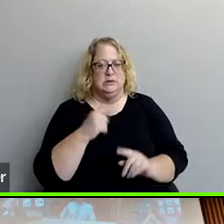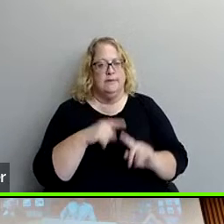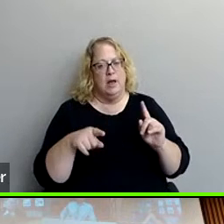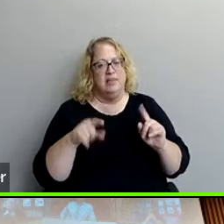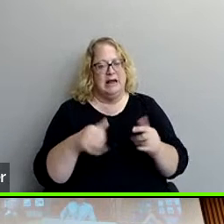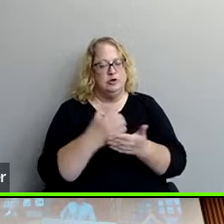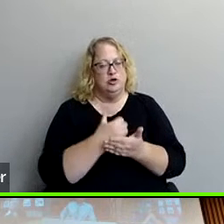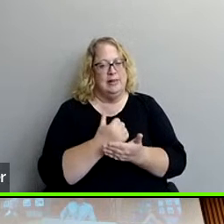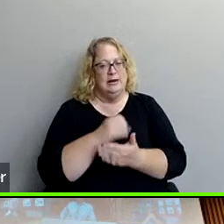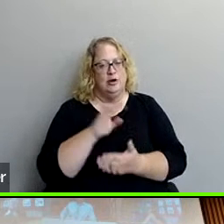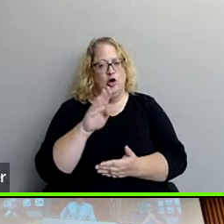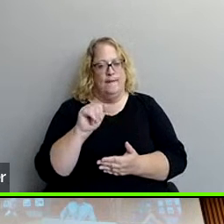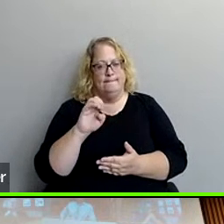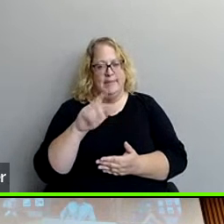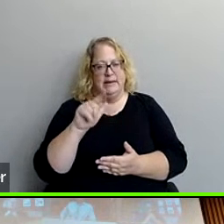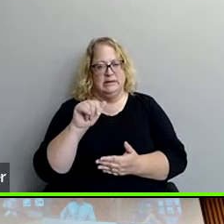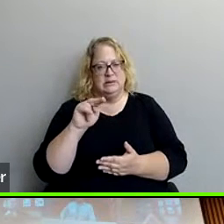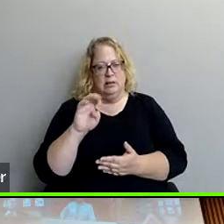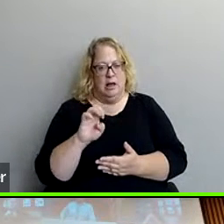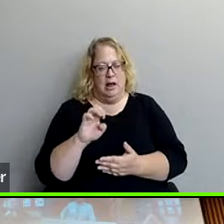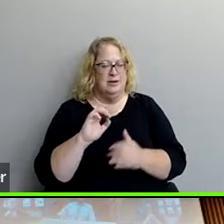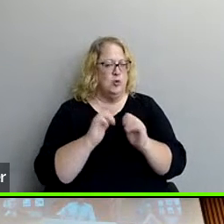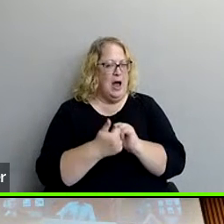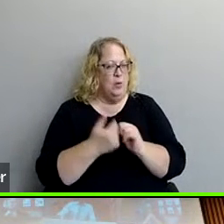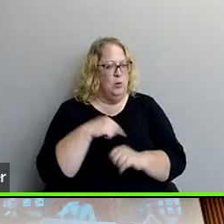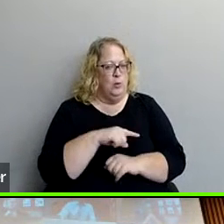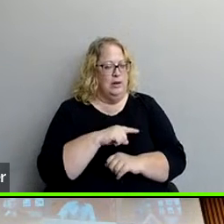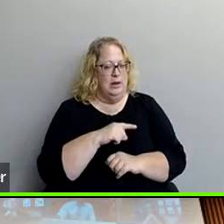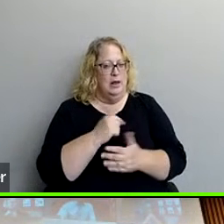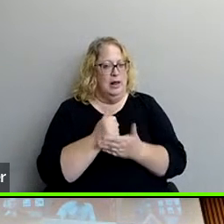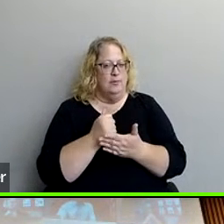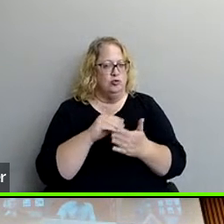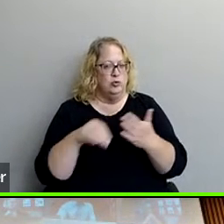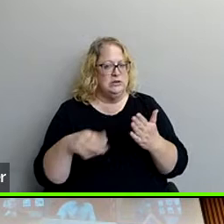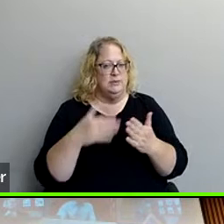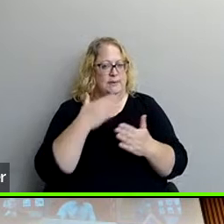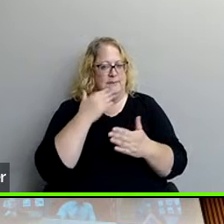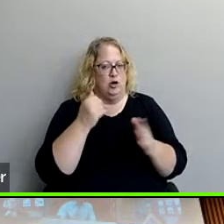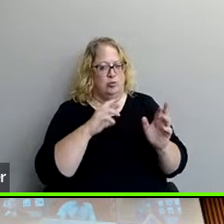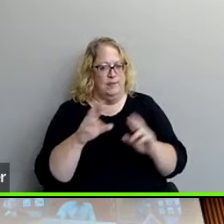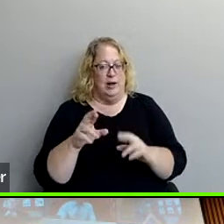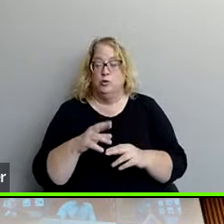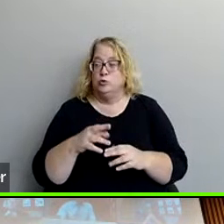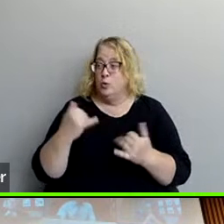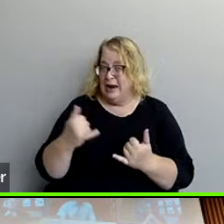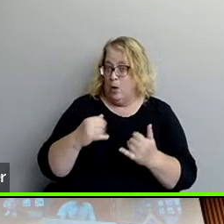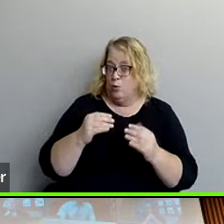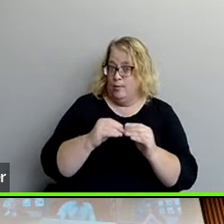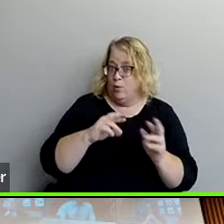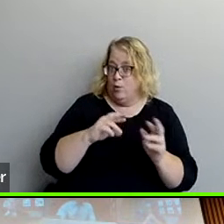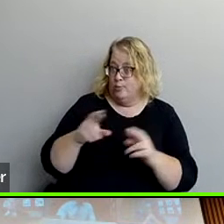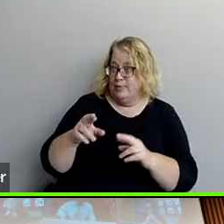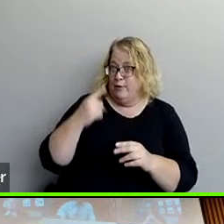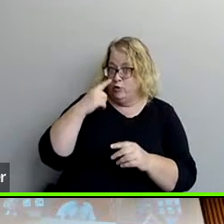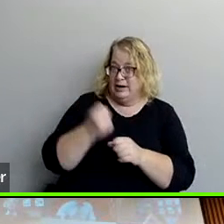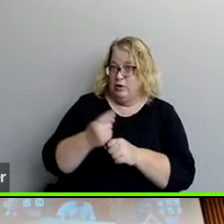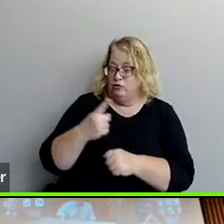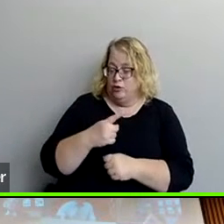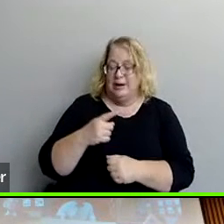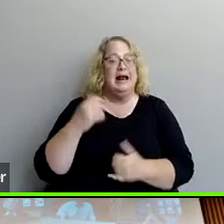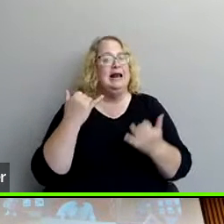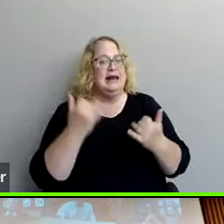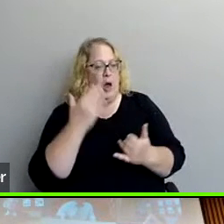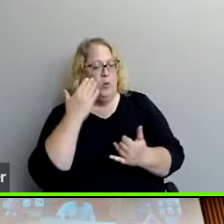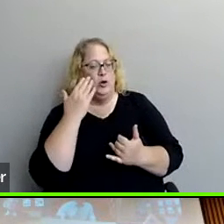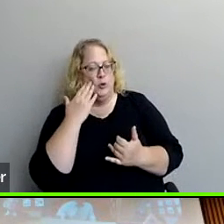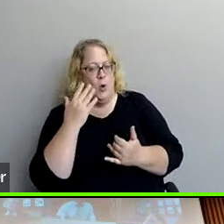baseline data to then figure out, okay, how do we better prepare those students for a year after that? so now we're Yep. much more prepared for next year. Now